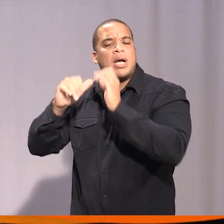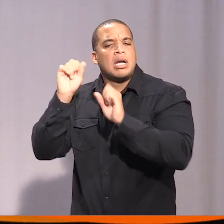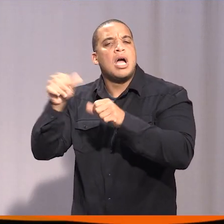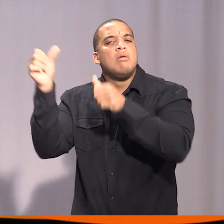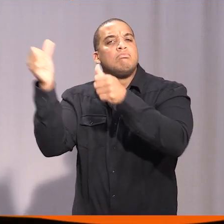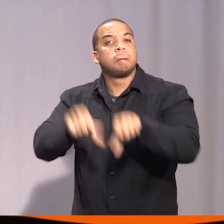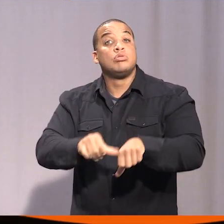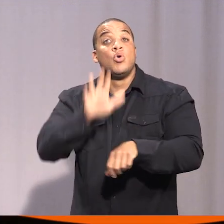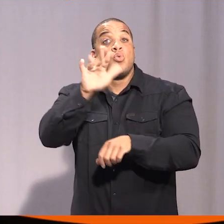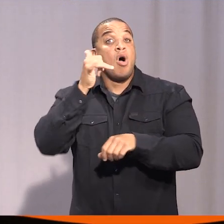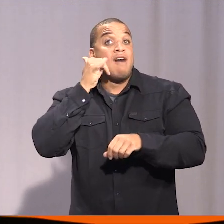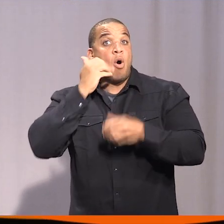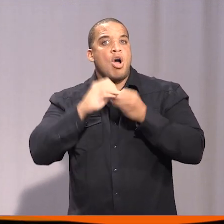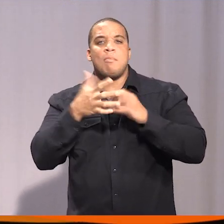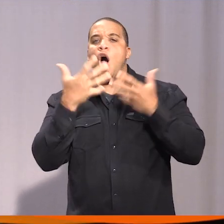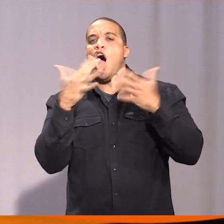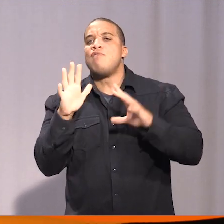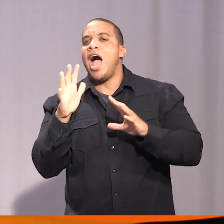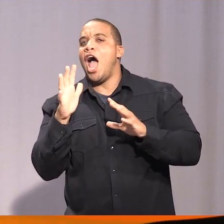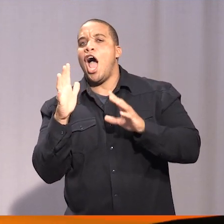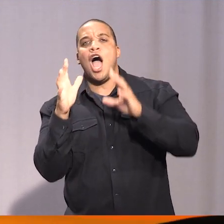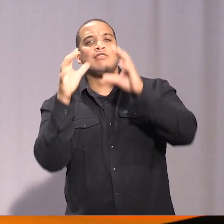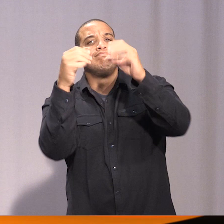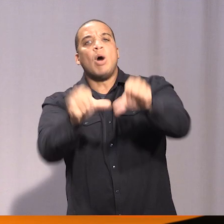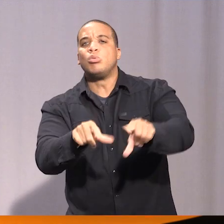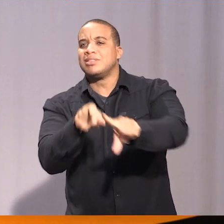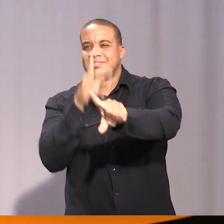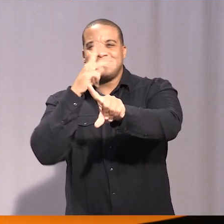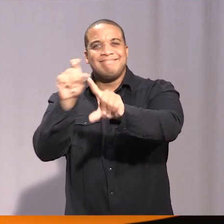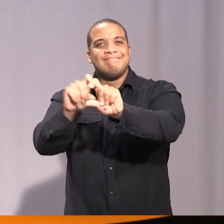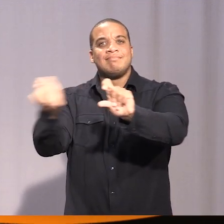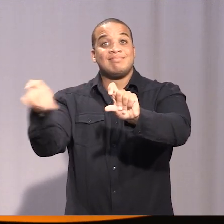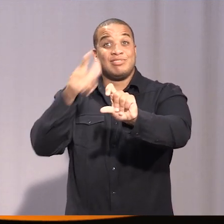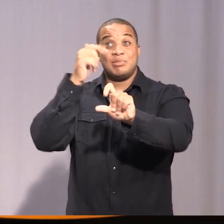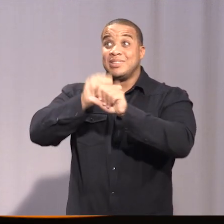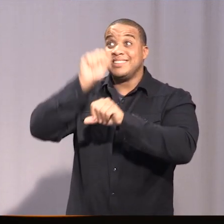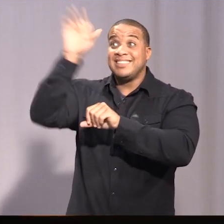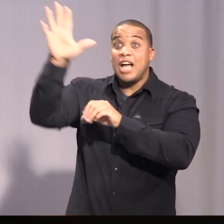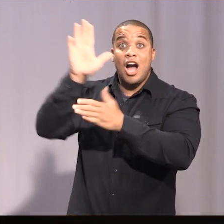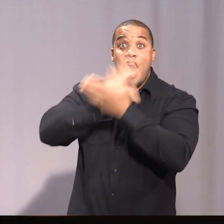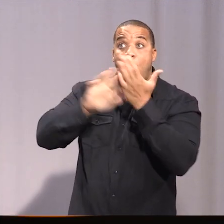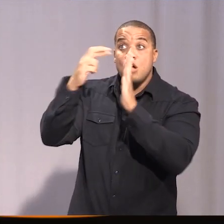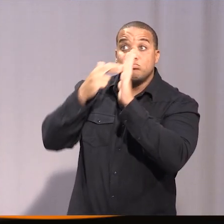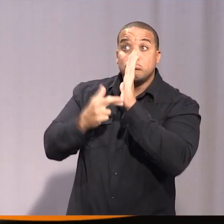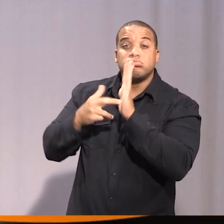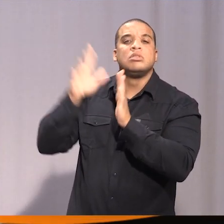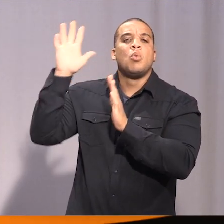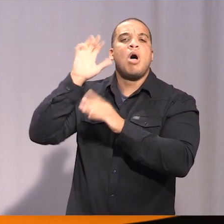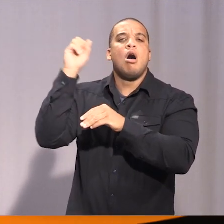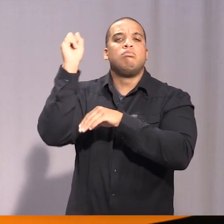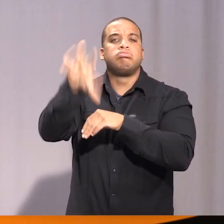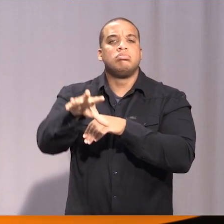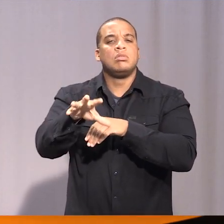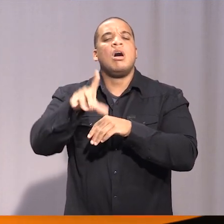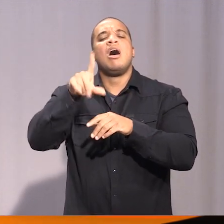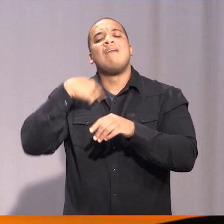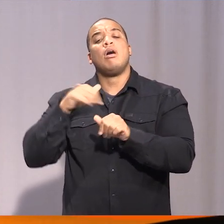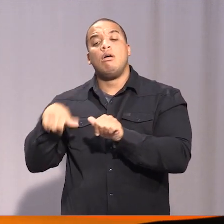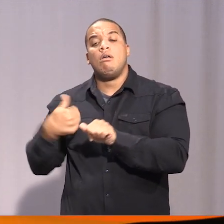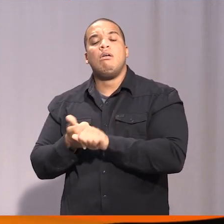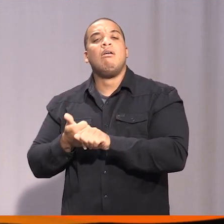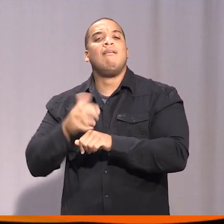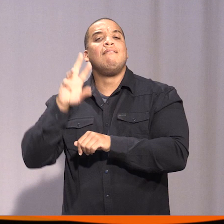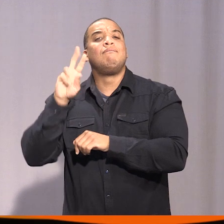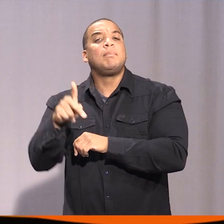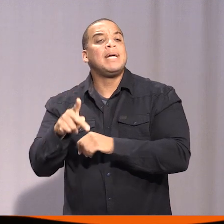that, your phone number should be automatically generated based on what you have submitted to the college. Please feel free to add an alternate phone number.